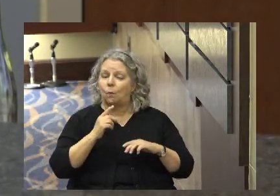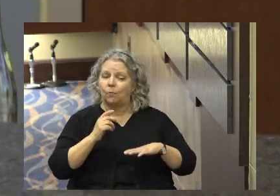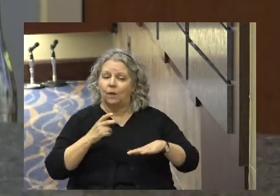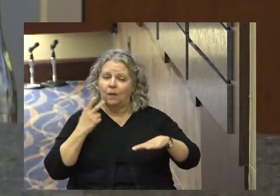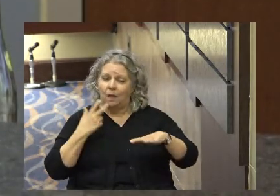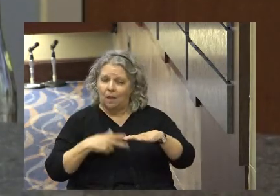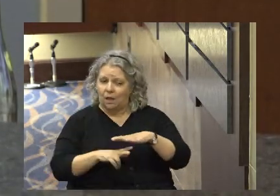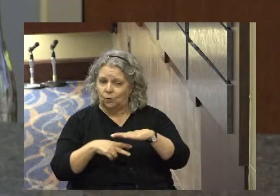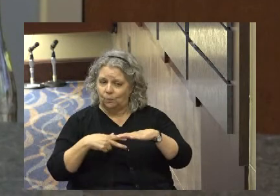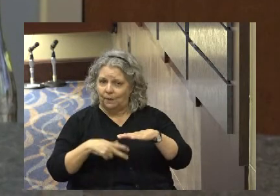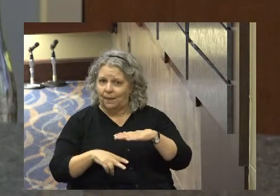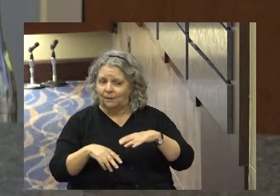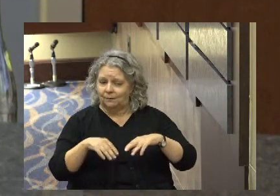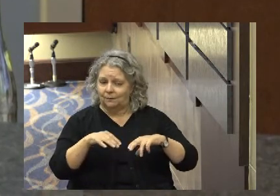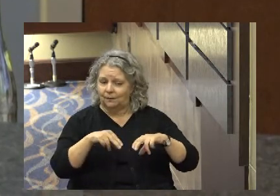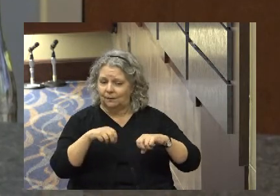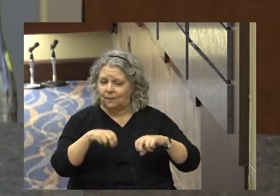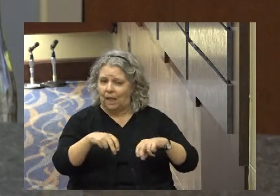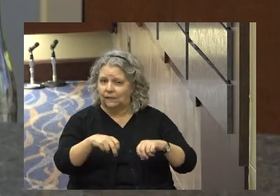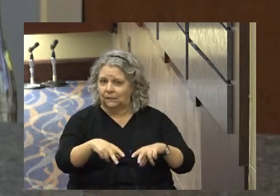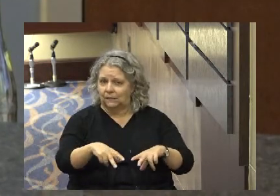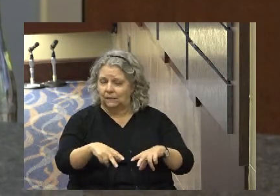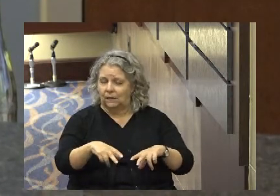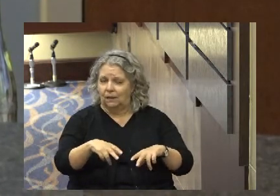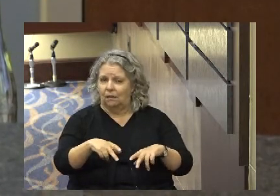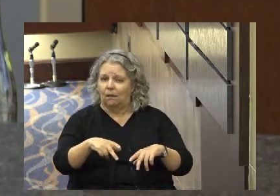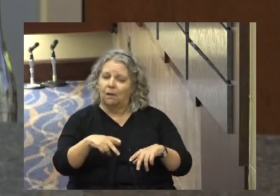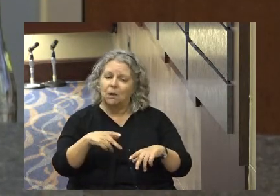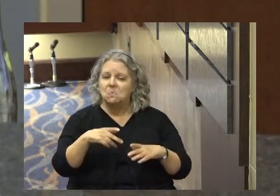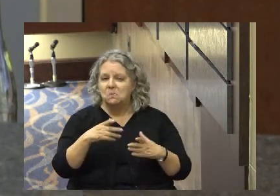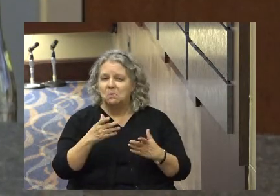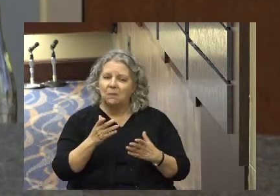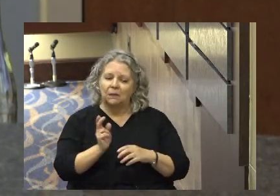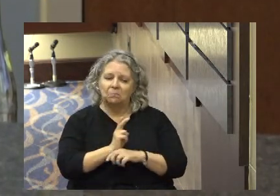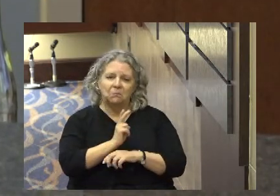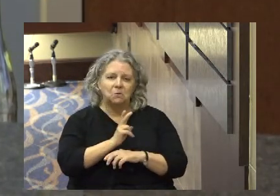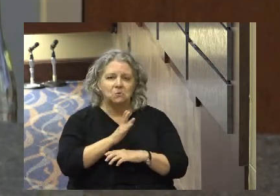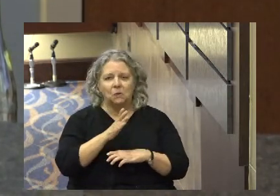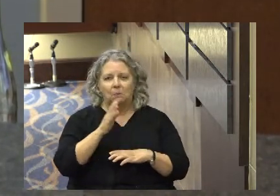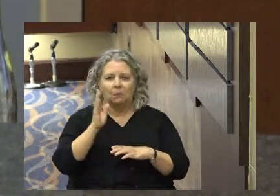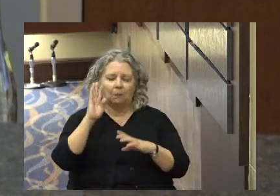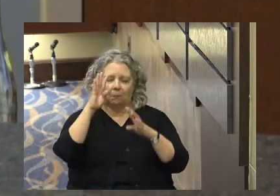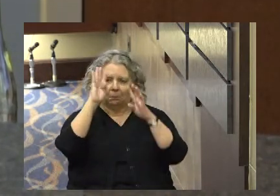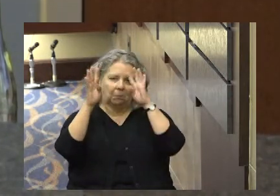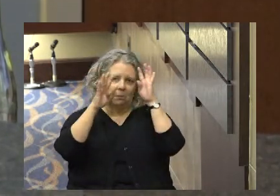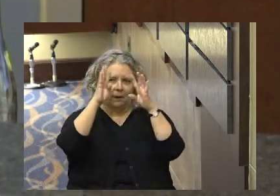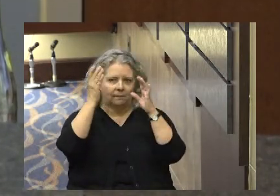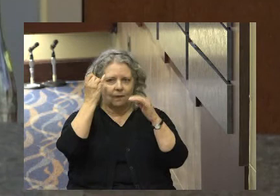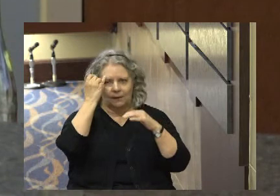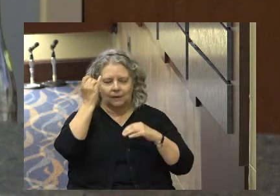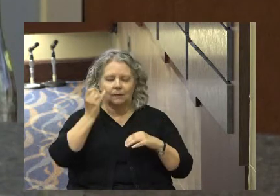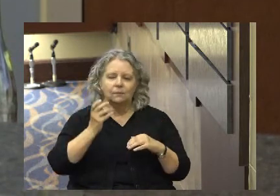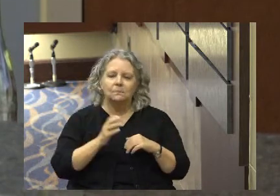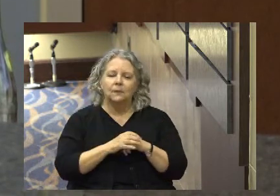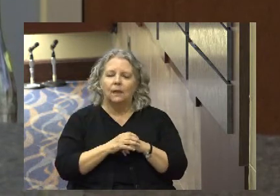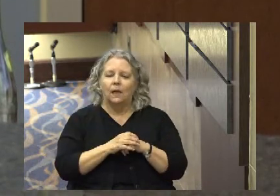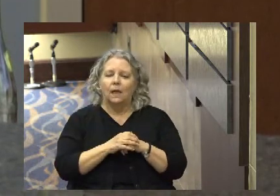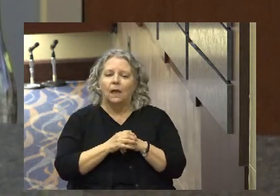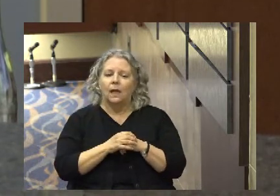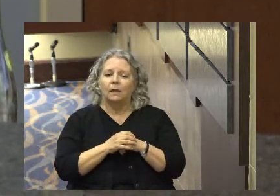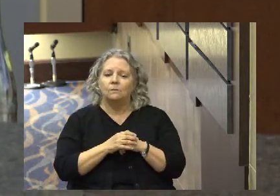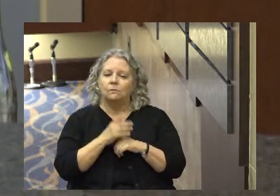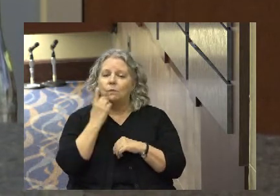underpass lighting, just as an expression of creativity and who we are as Wacoans. I think that it